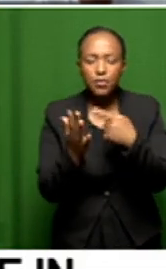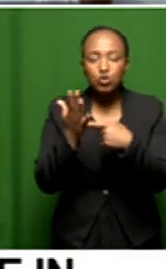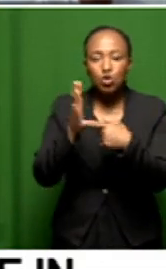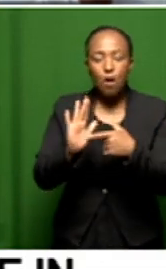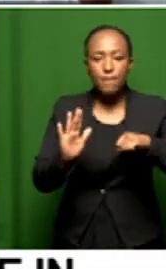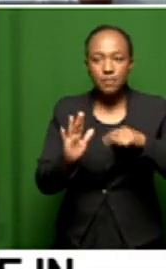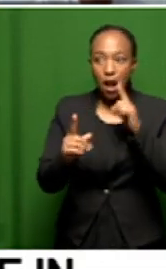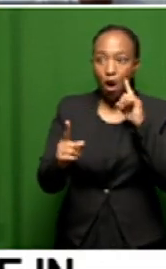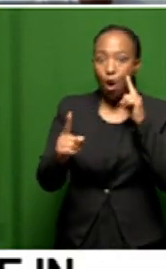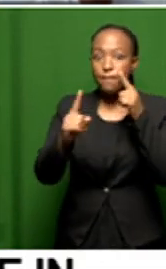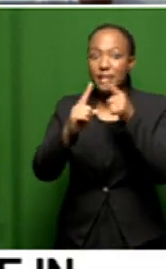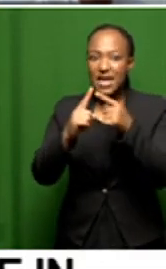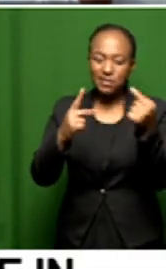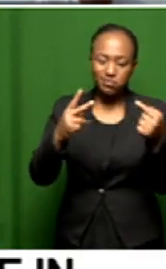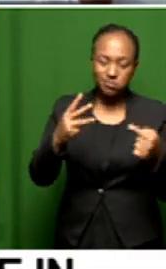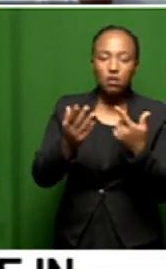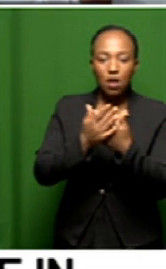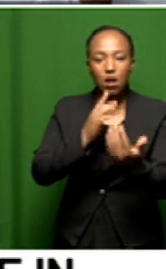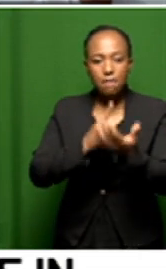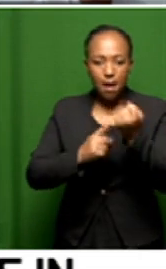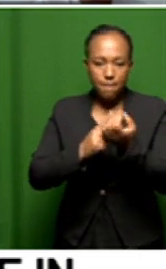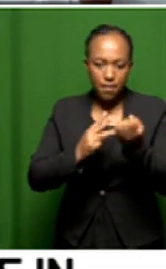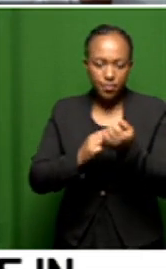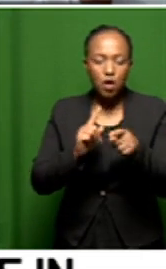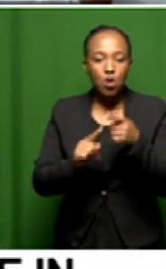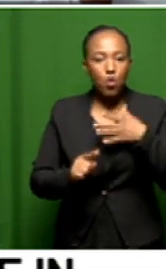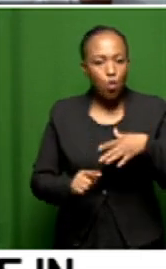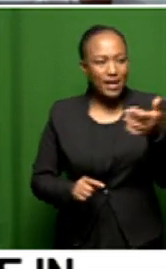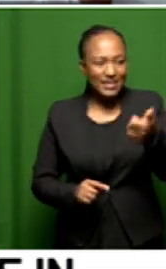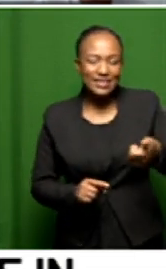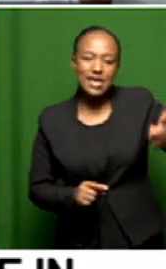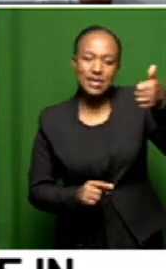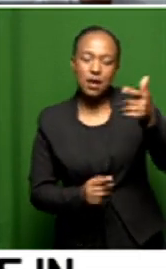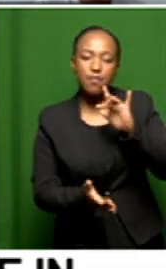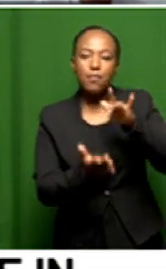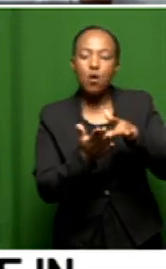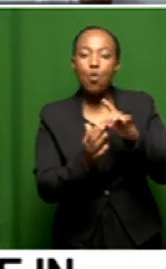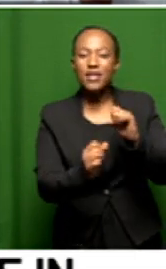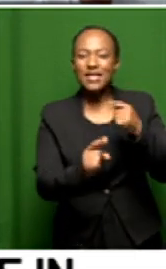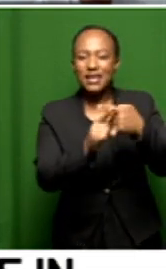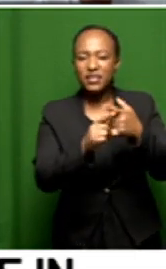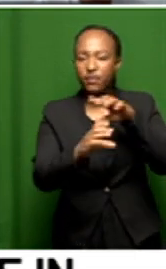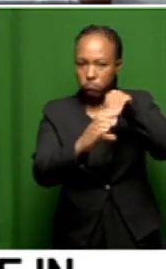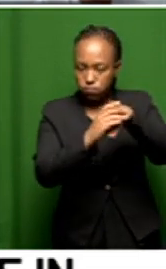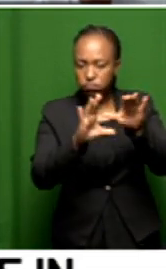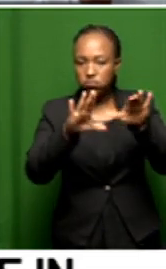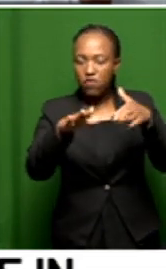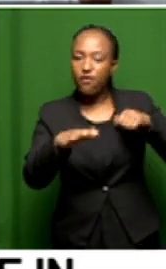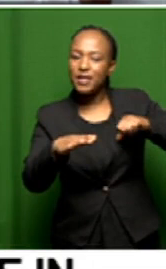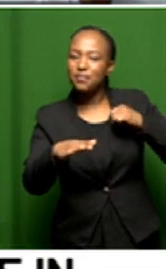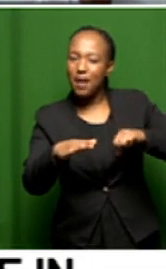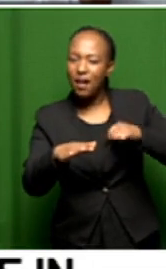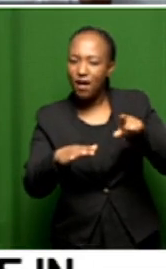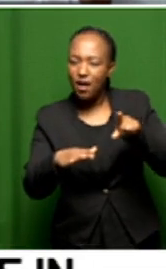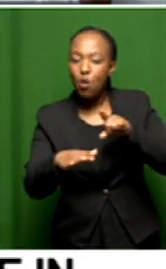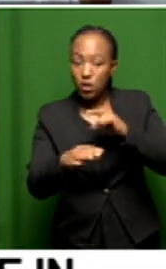municipal objectives. That is why we've been pushing them to hold senior positions, such as within the executive of these municipalities, in order